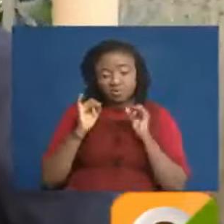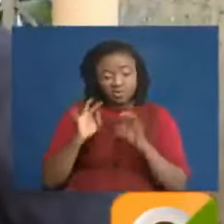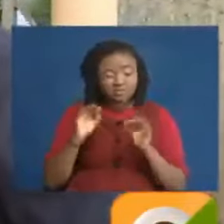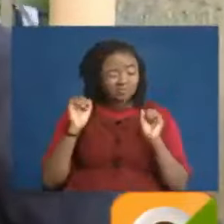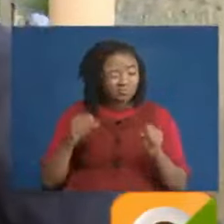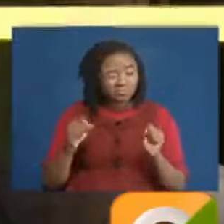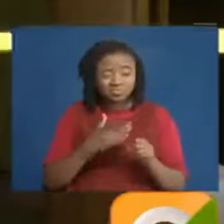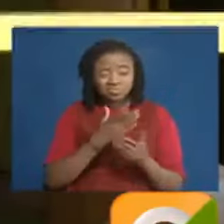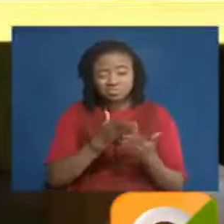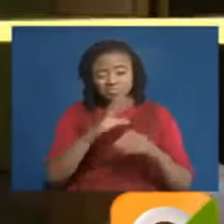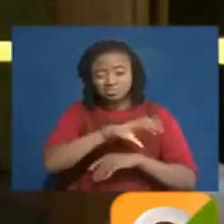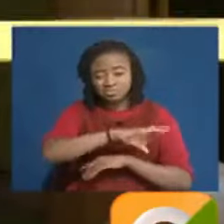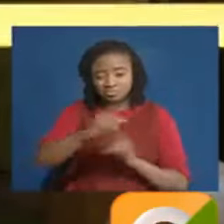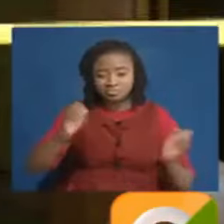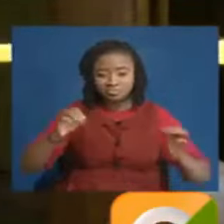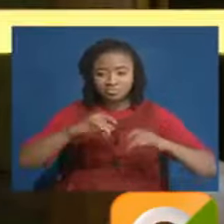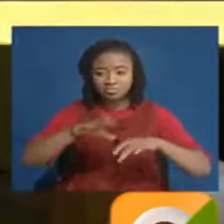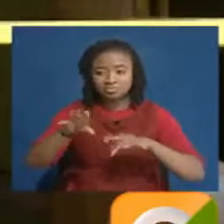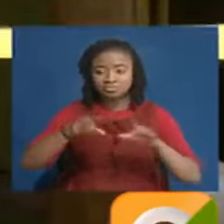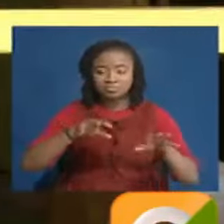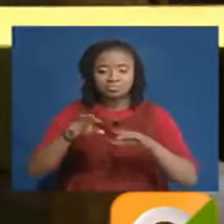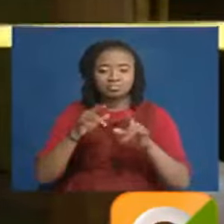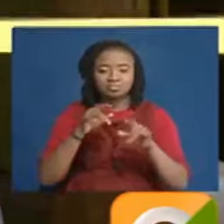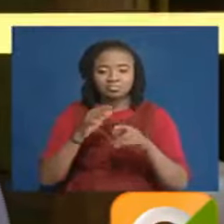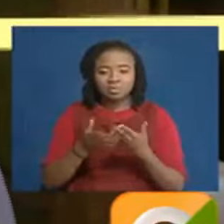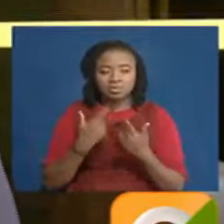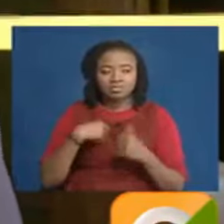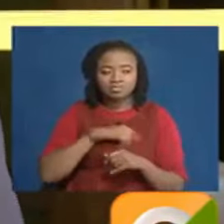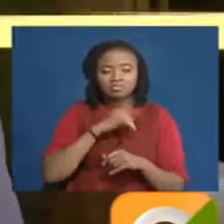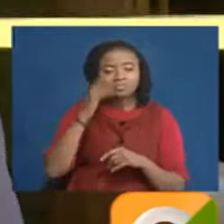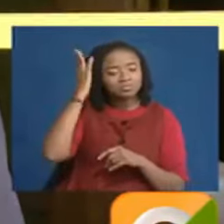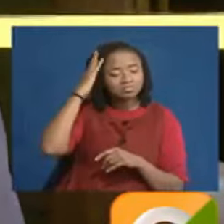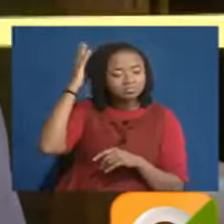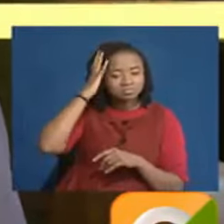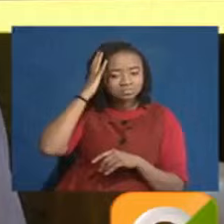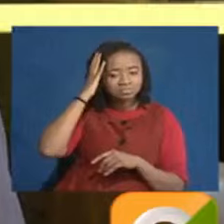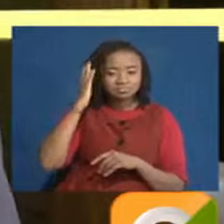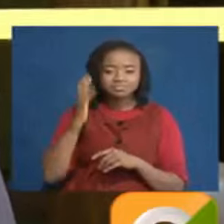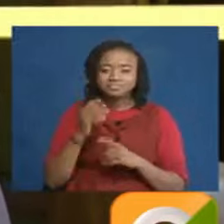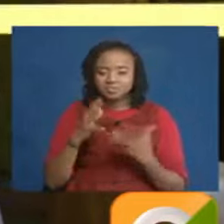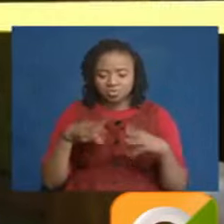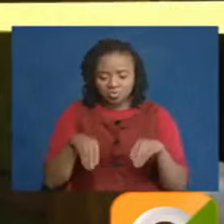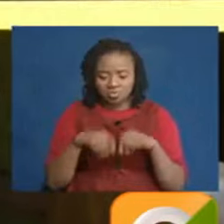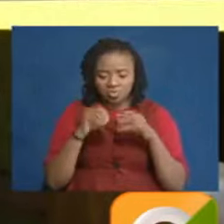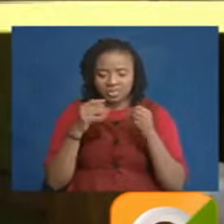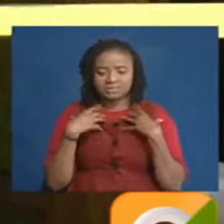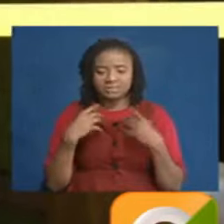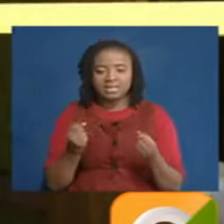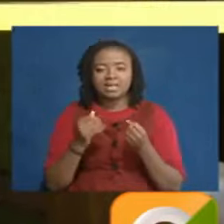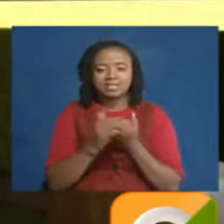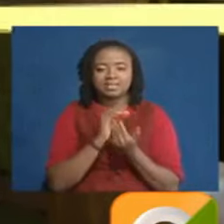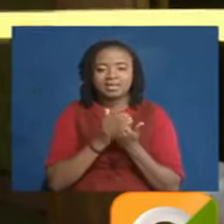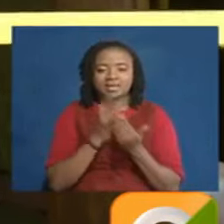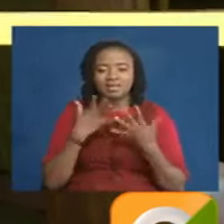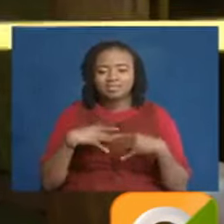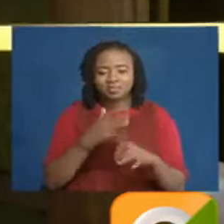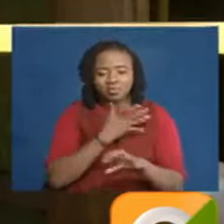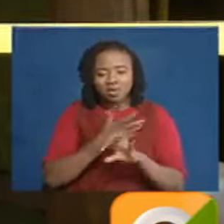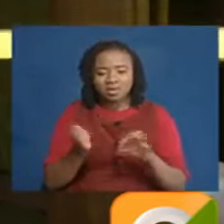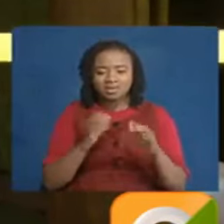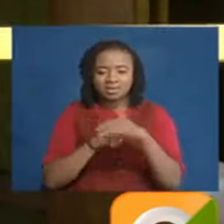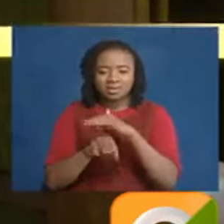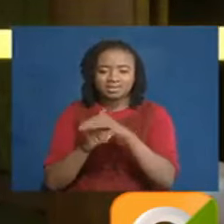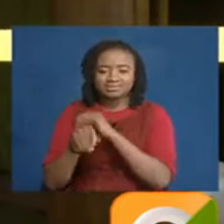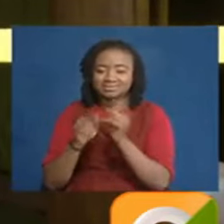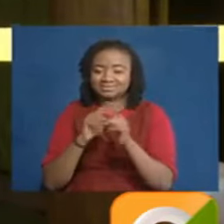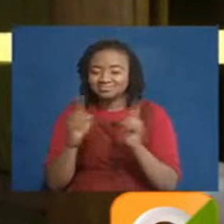tunaweza shukuru sana. We all know that access to quality healthcare is one of the main concerns in everybody's life, but still, unfortunately,